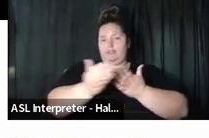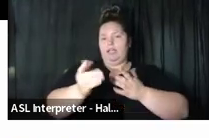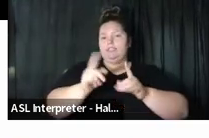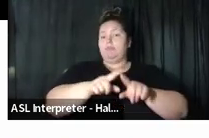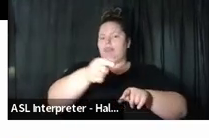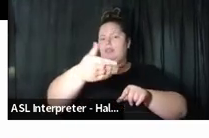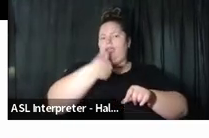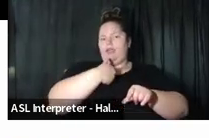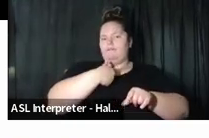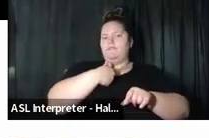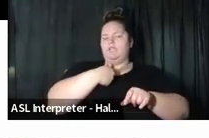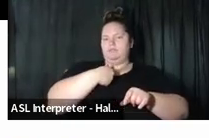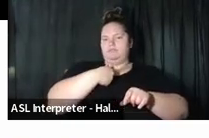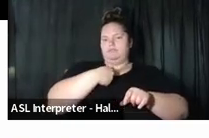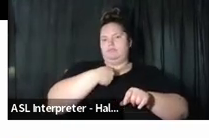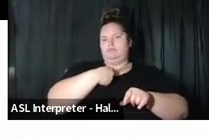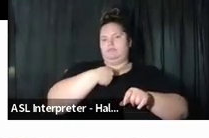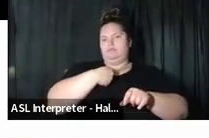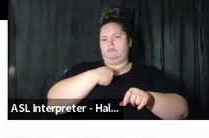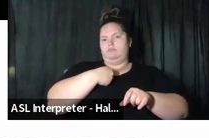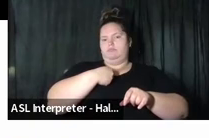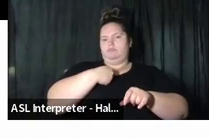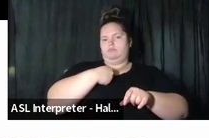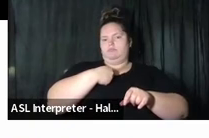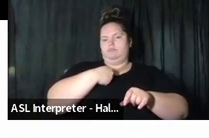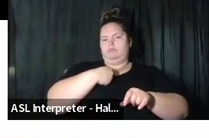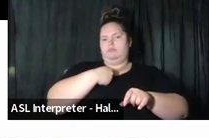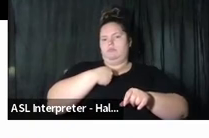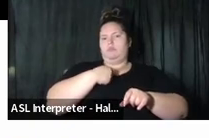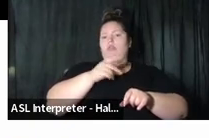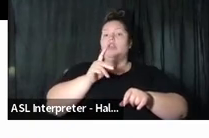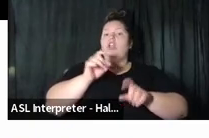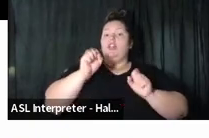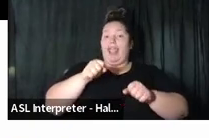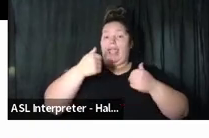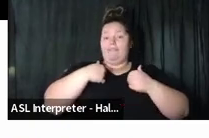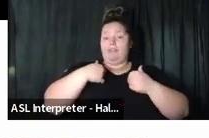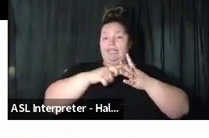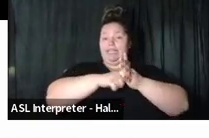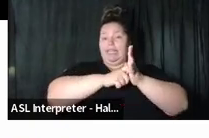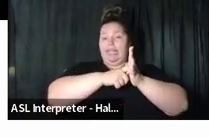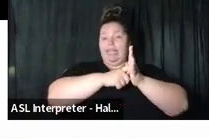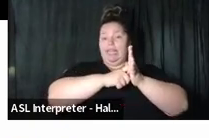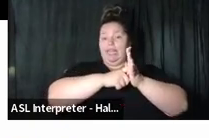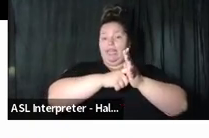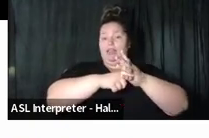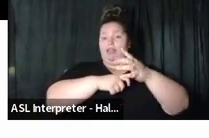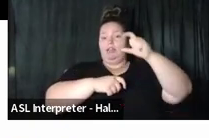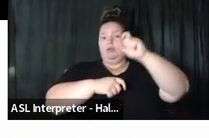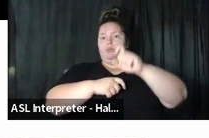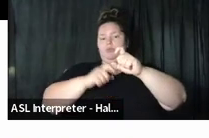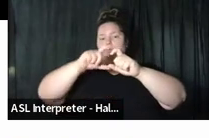like kind of like a key holder where you can attach it to your keys, or you can attach it to your